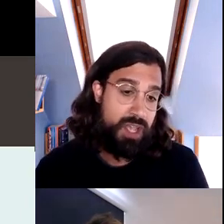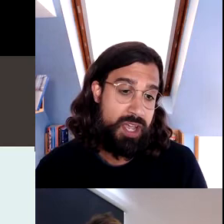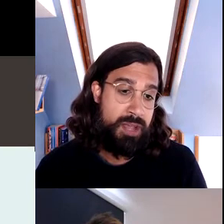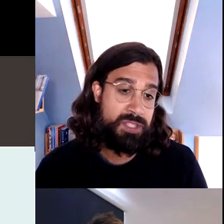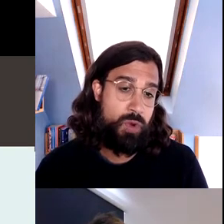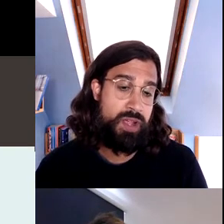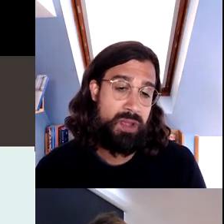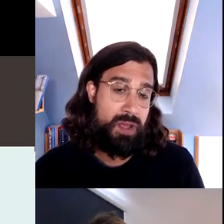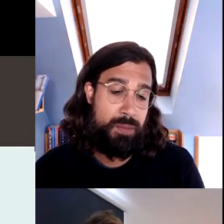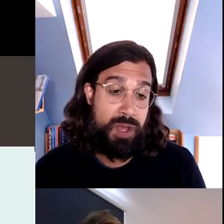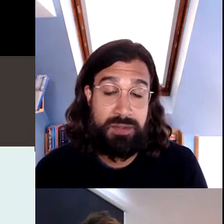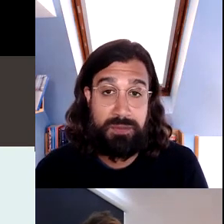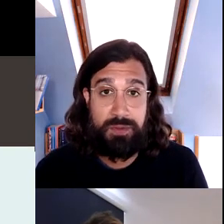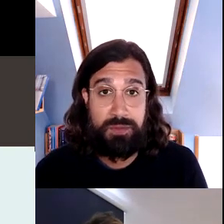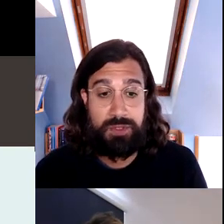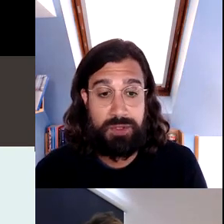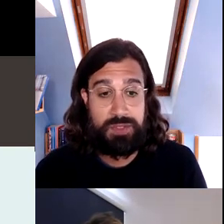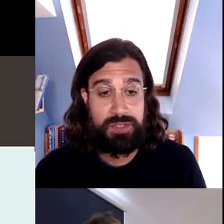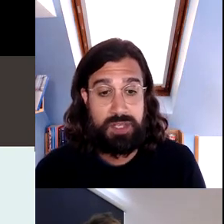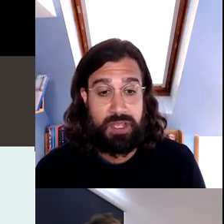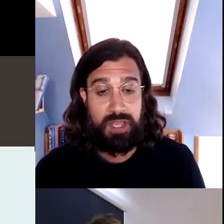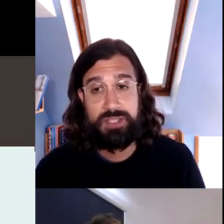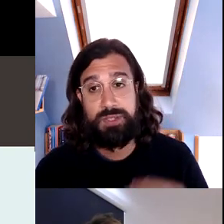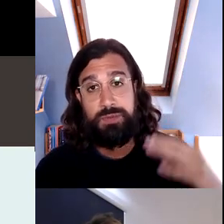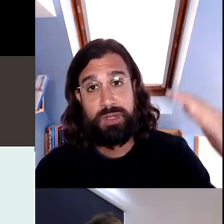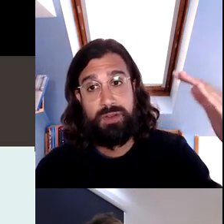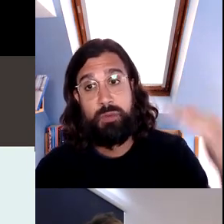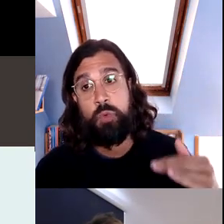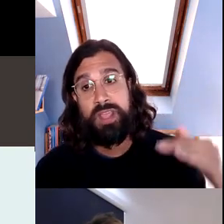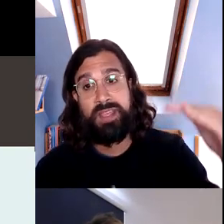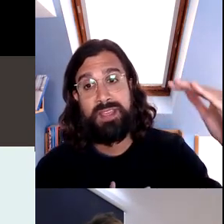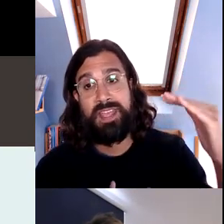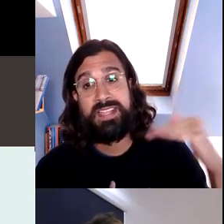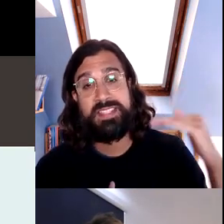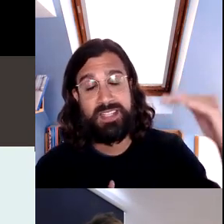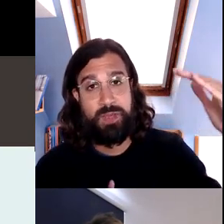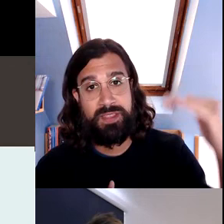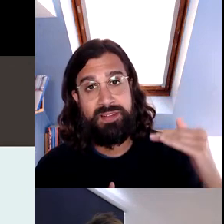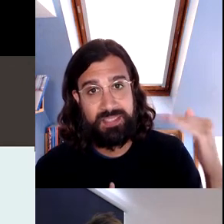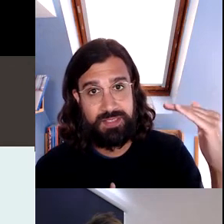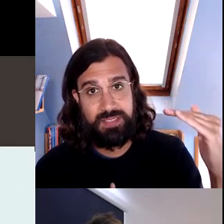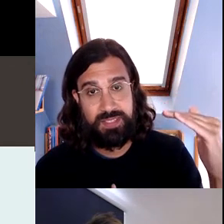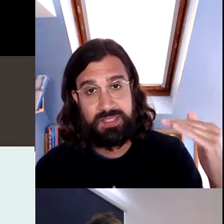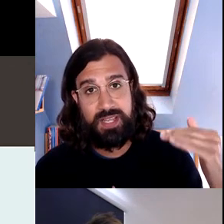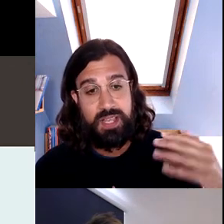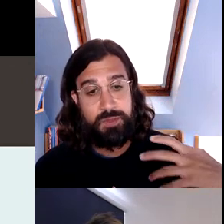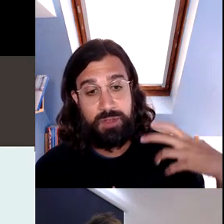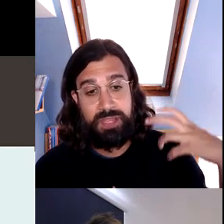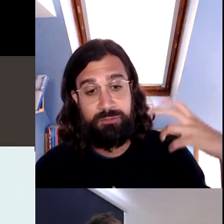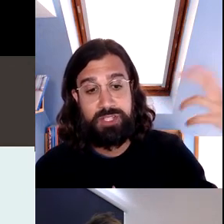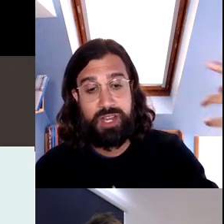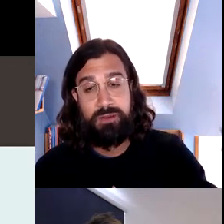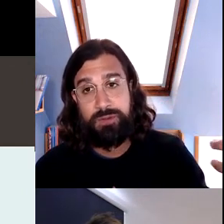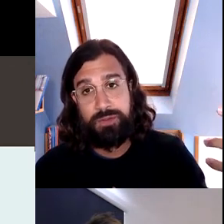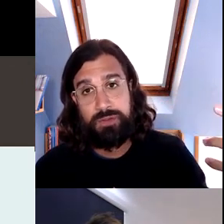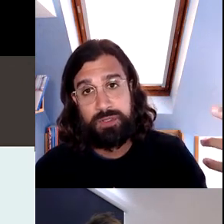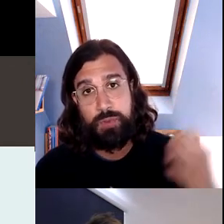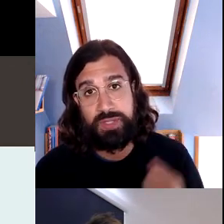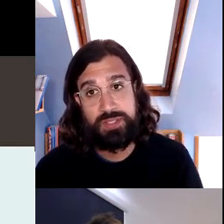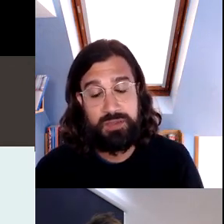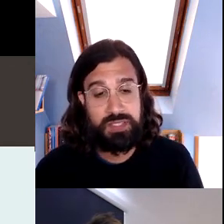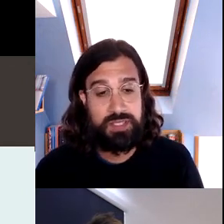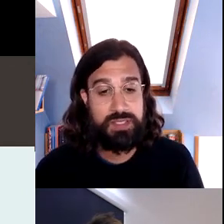decisions. It's quite a burden for users to figure out where they sit, where their activity sits. And so they reach out